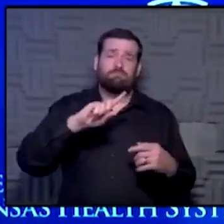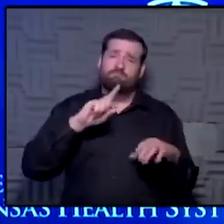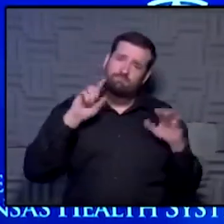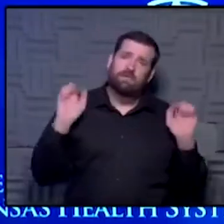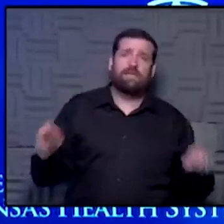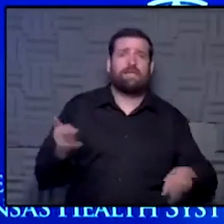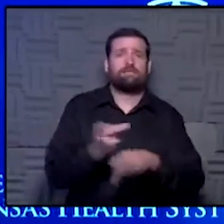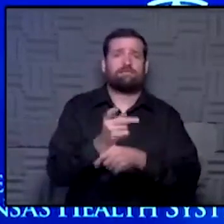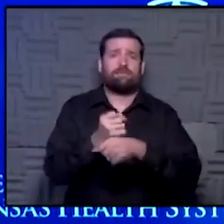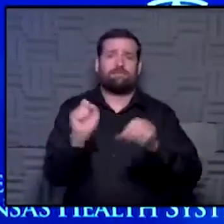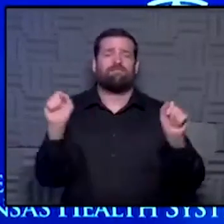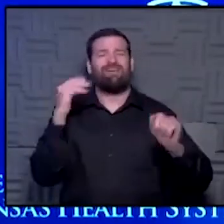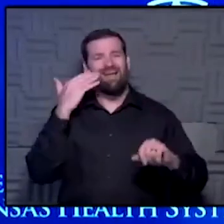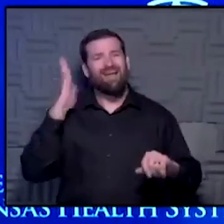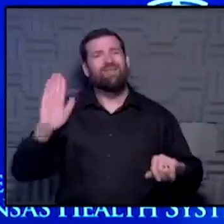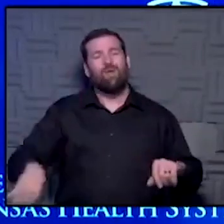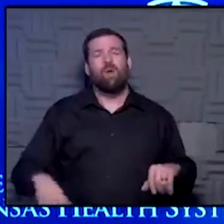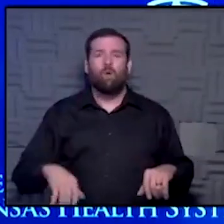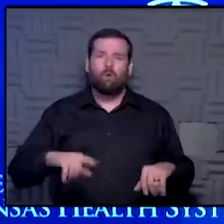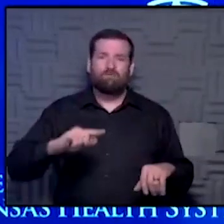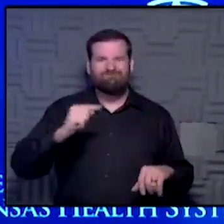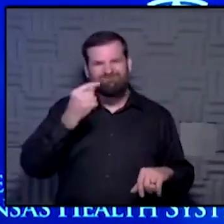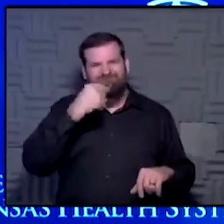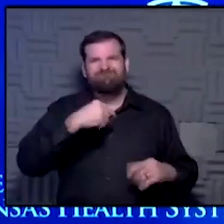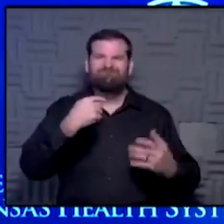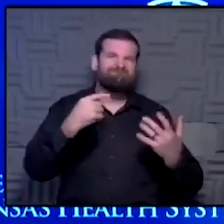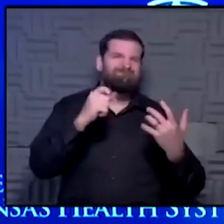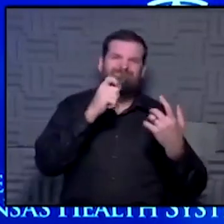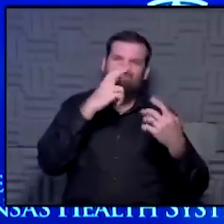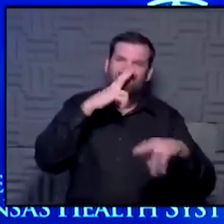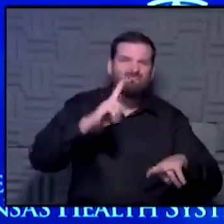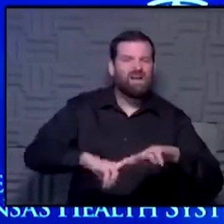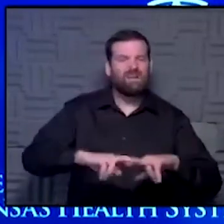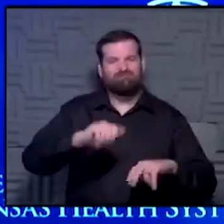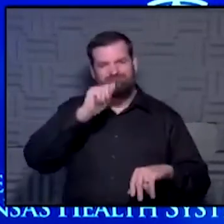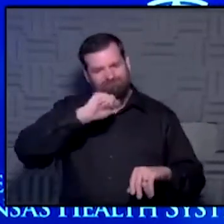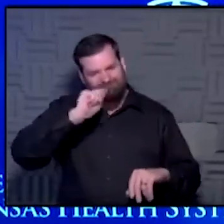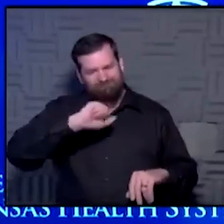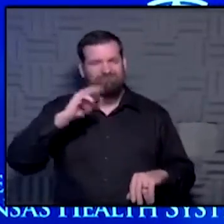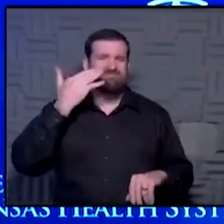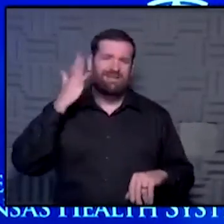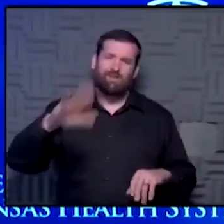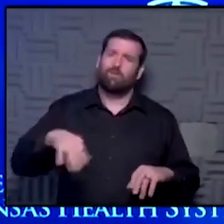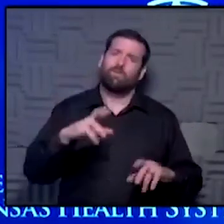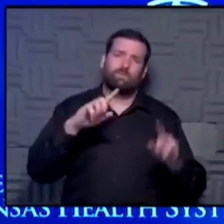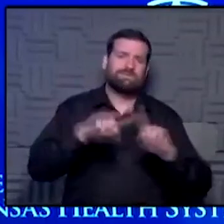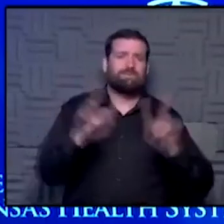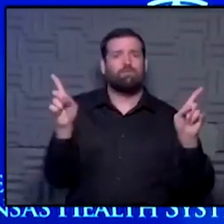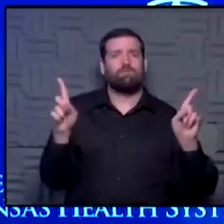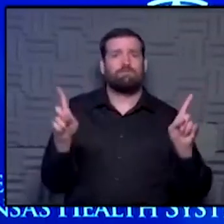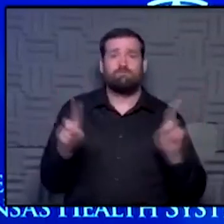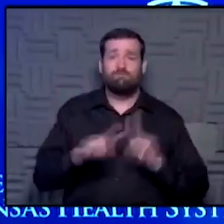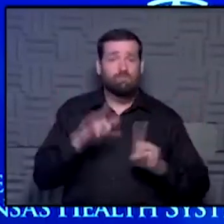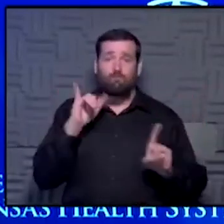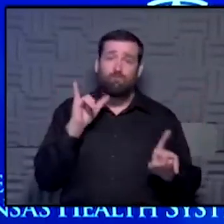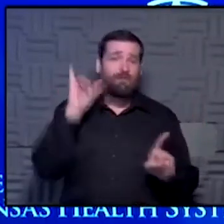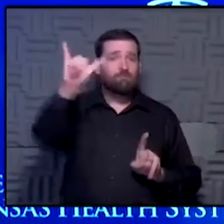stay safe. And I know it's a pain. I know it's not as much fun. And I know things are different. But it's not